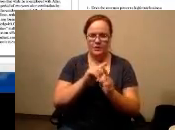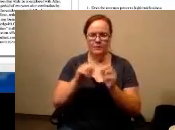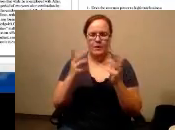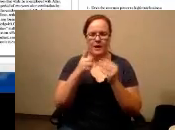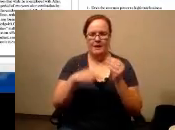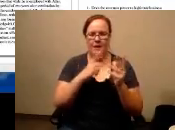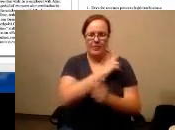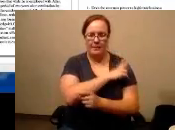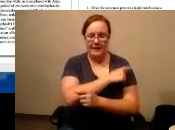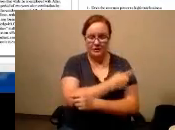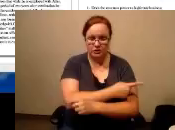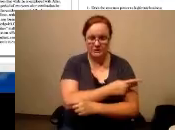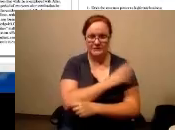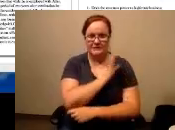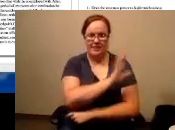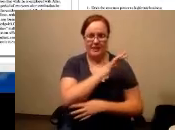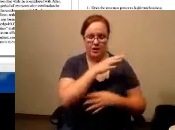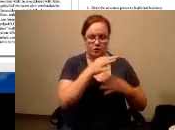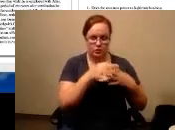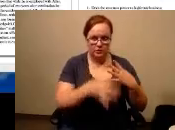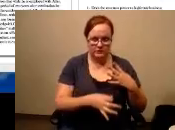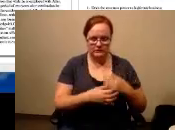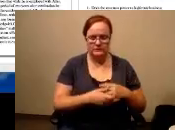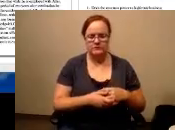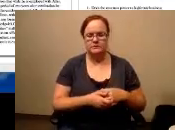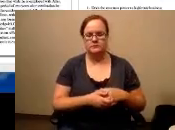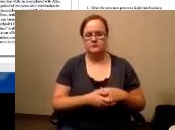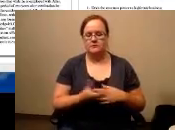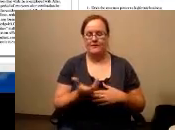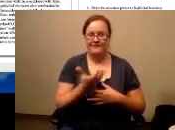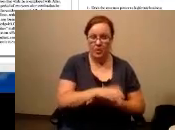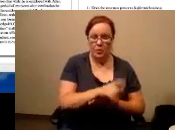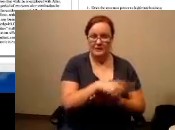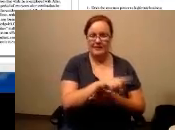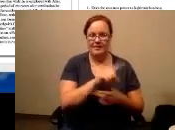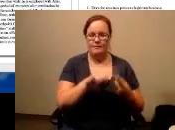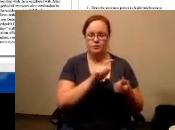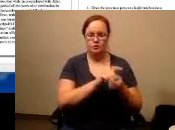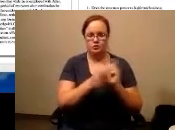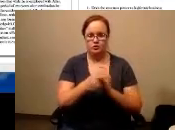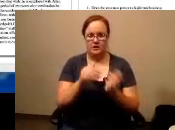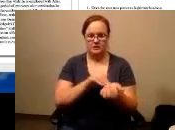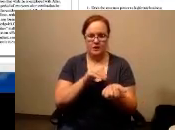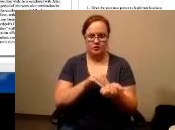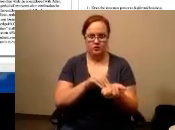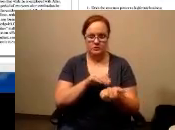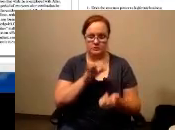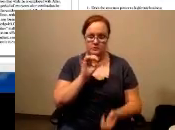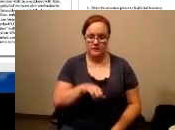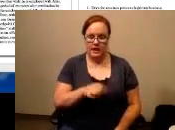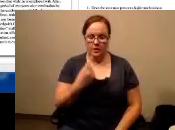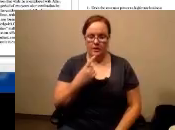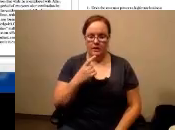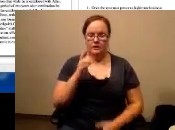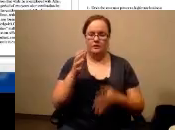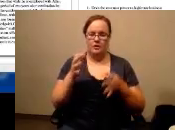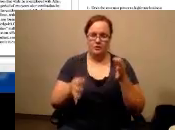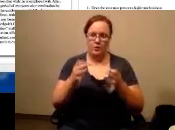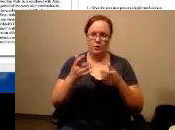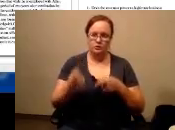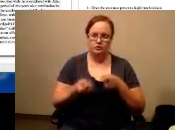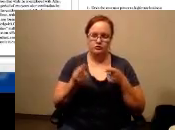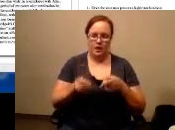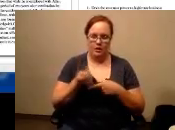the patients? What about their choice? What about forcing them to change doctors? And that one, the courts are struggling with a